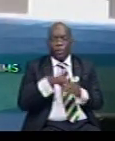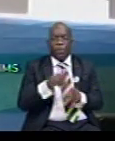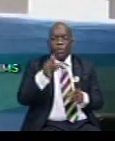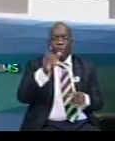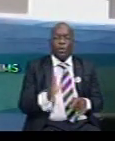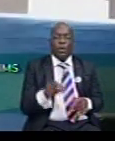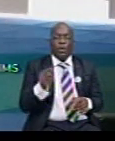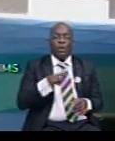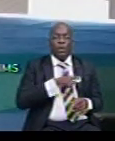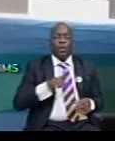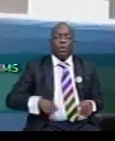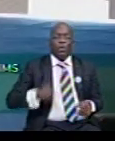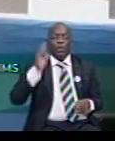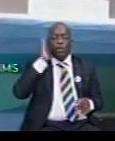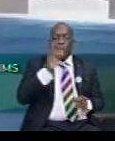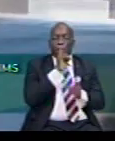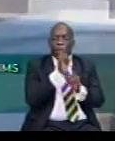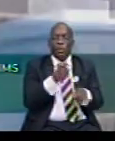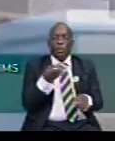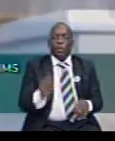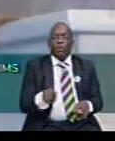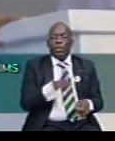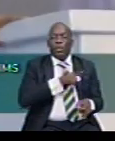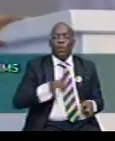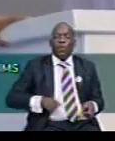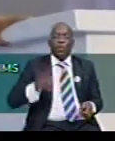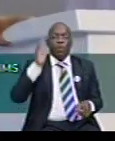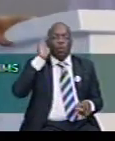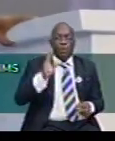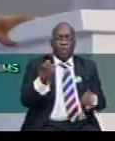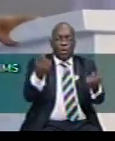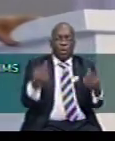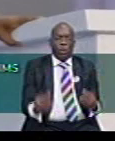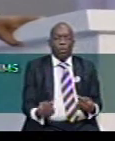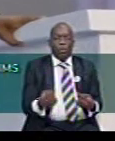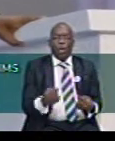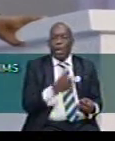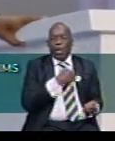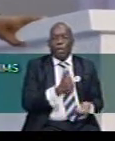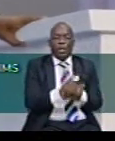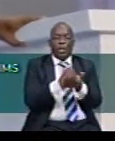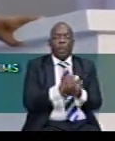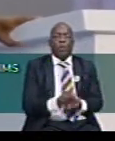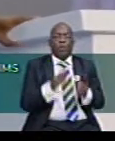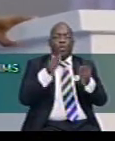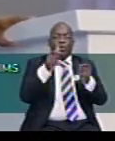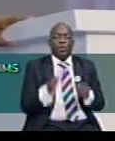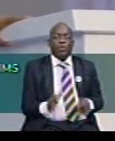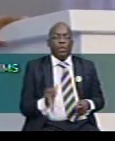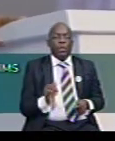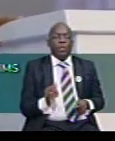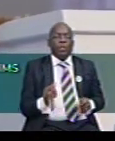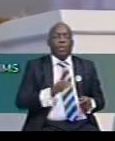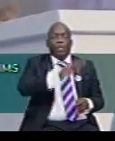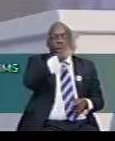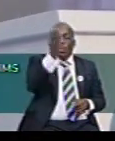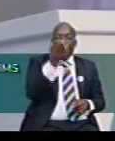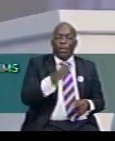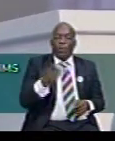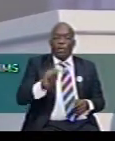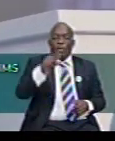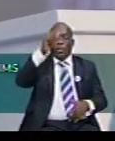the Lord will respond, and the Lord will avenge speedily. Nevertheless, when